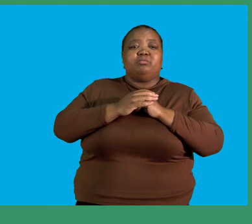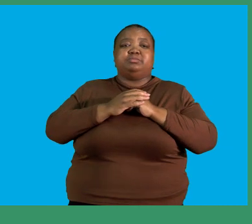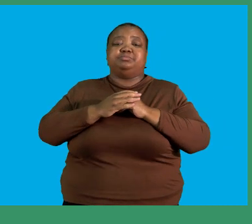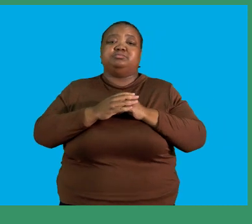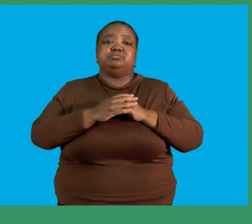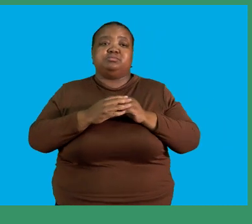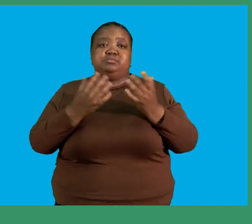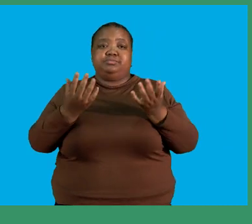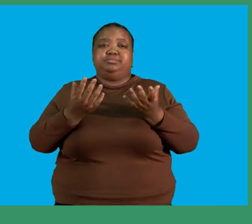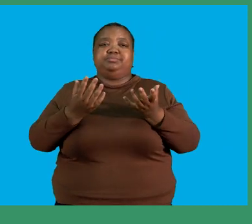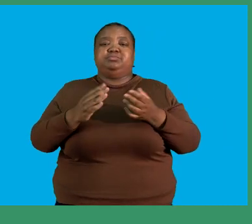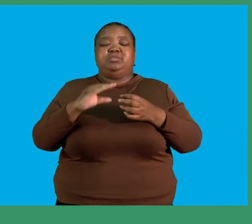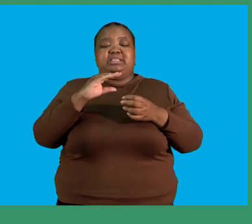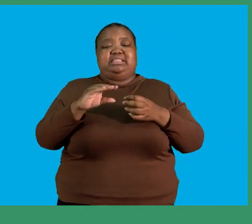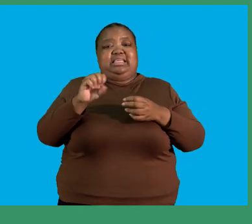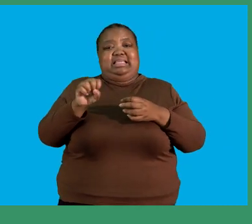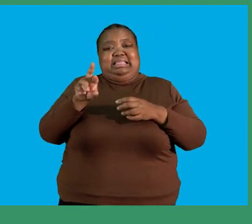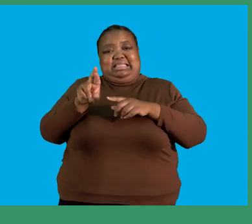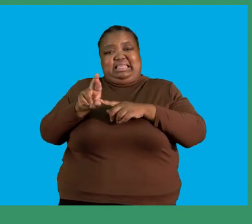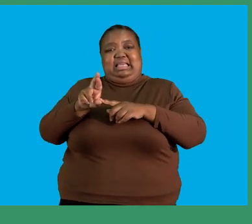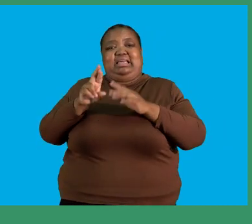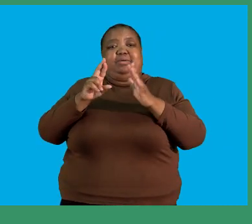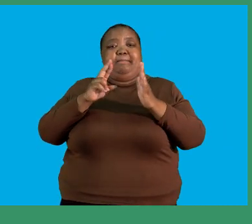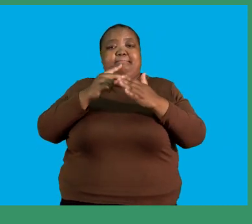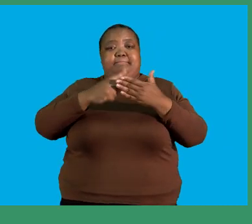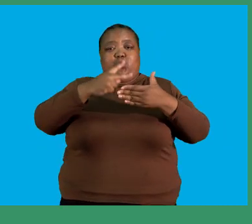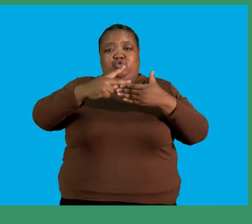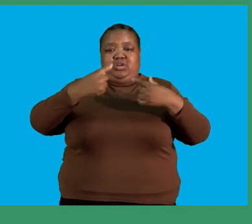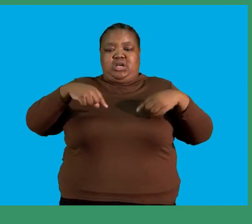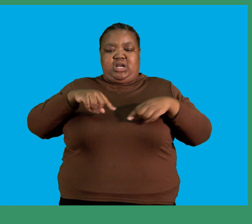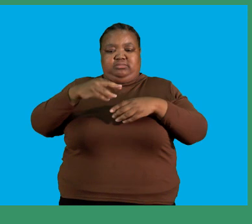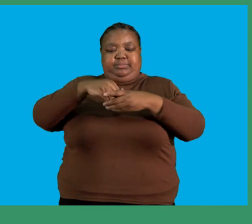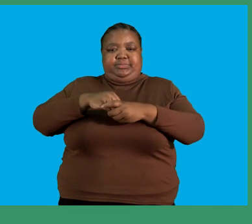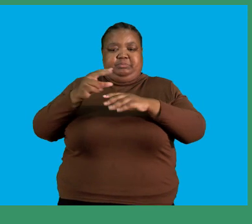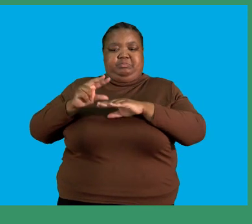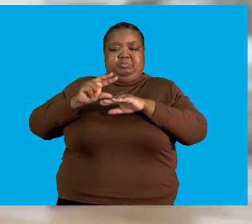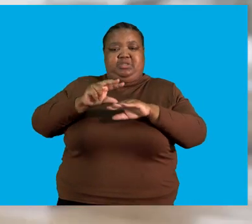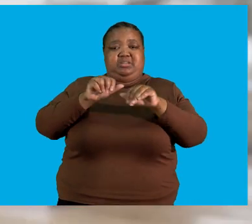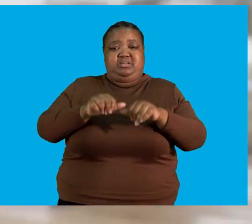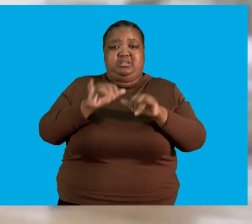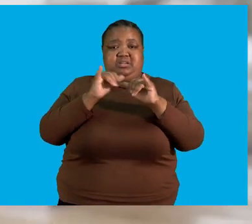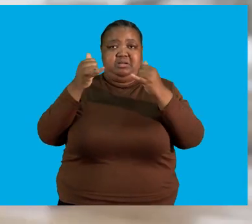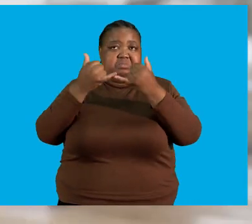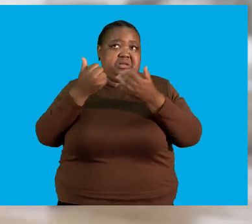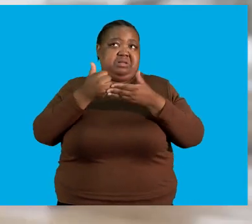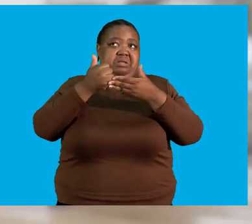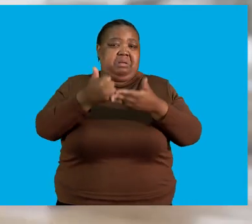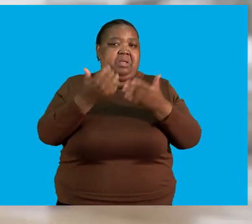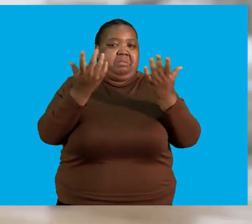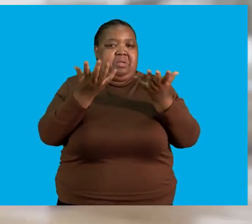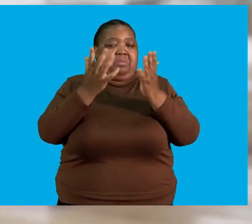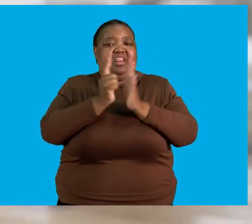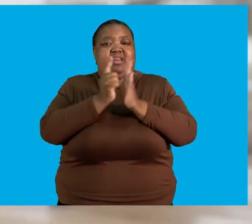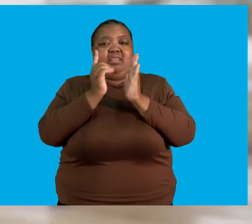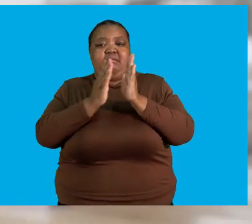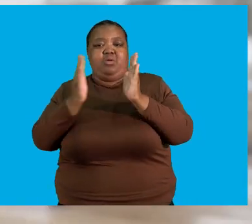this, which means if we are investing in CSR projects, for example, you'd find that my company has